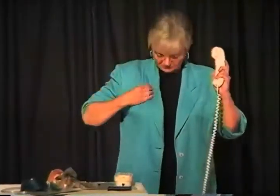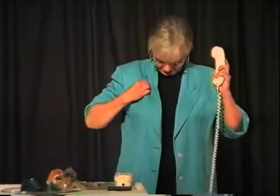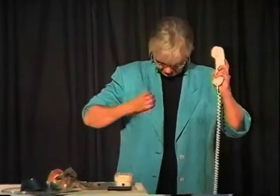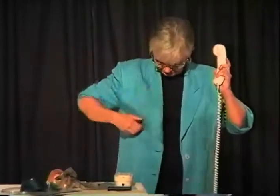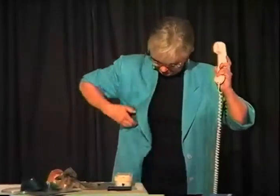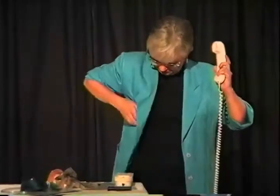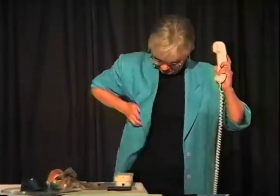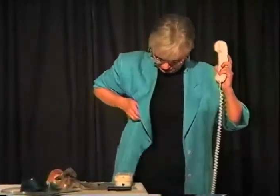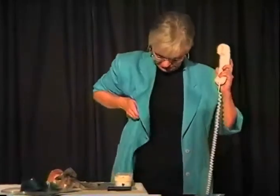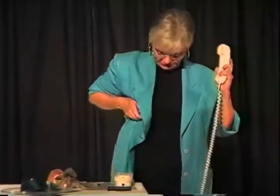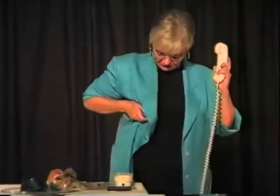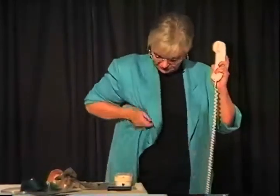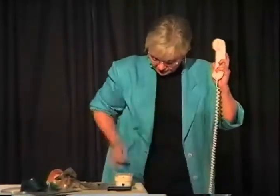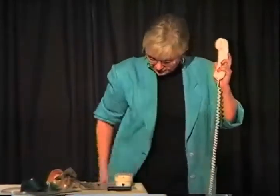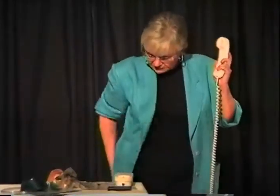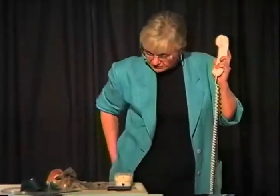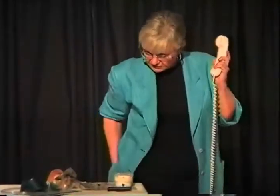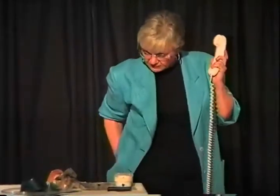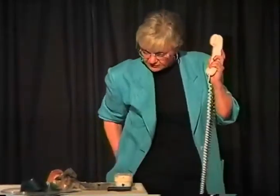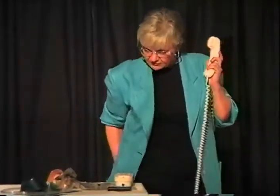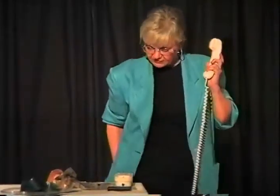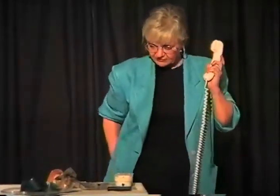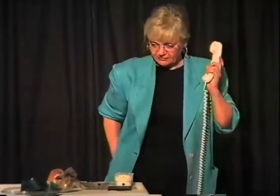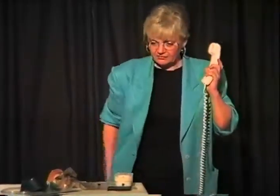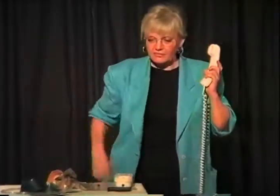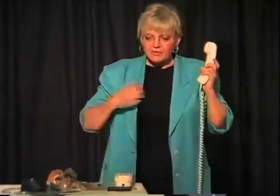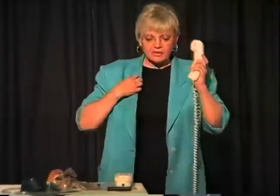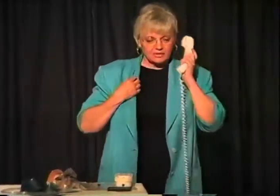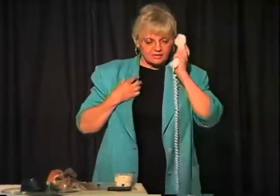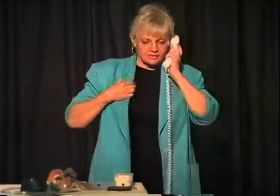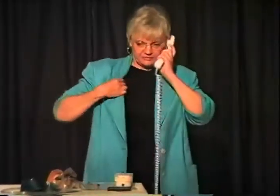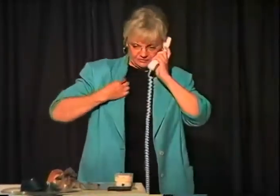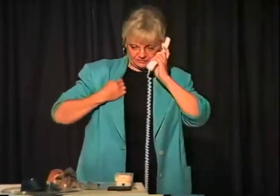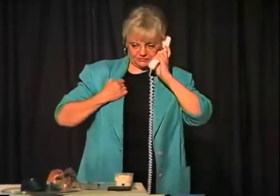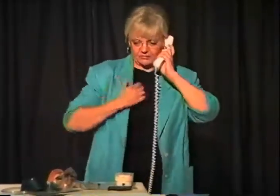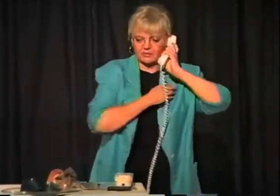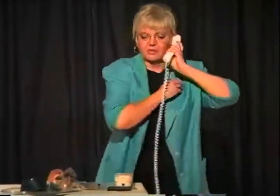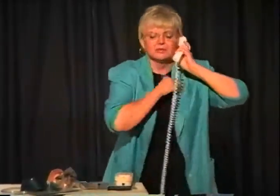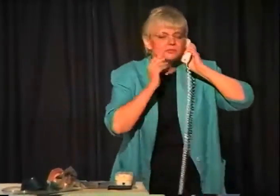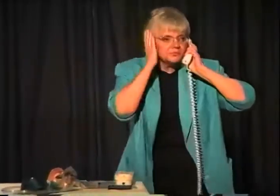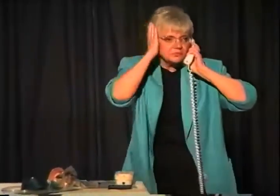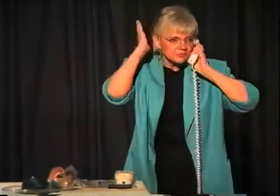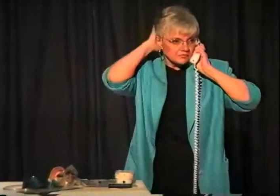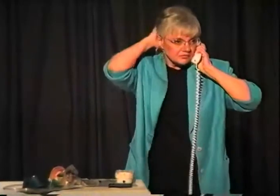And then there's little adjustments that have to go on before they actually start talking.